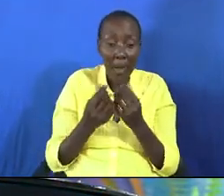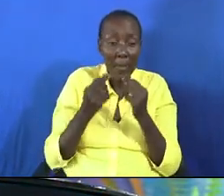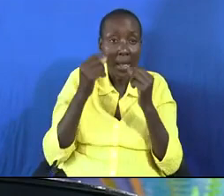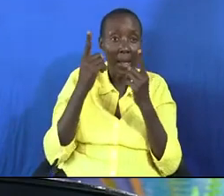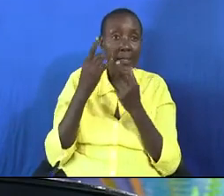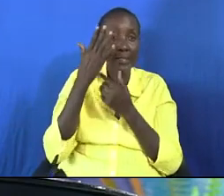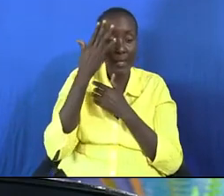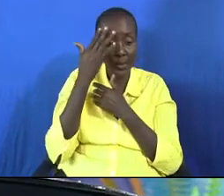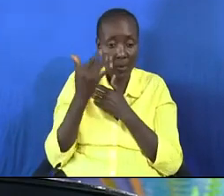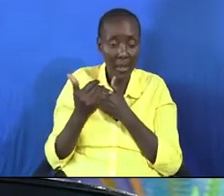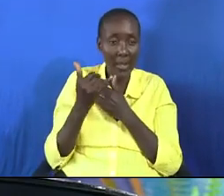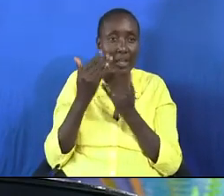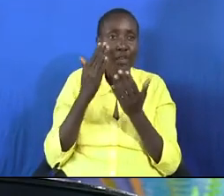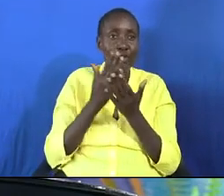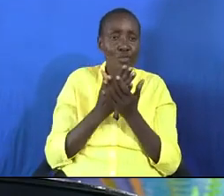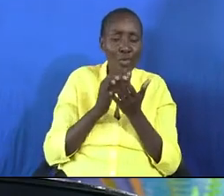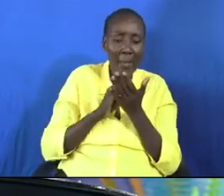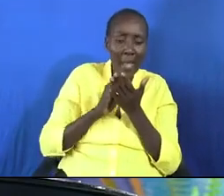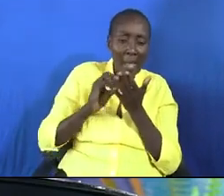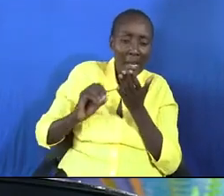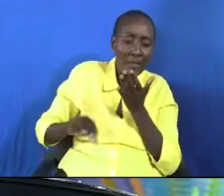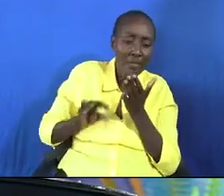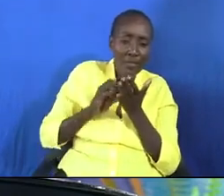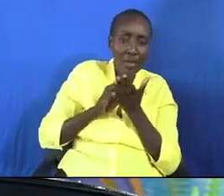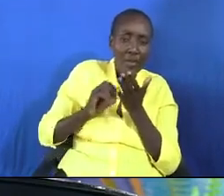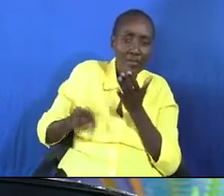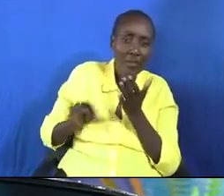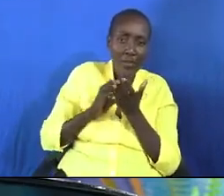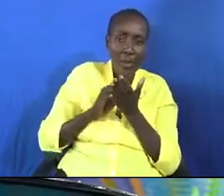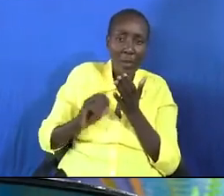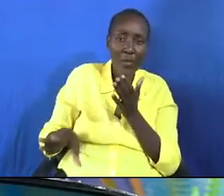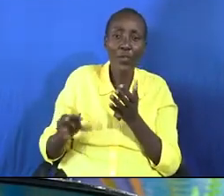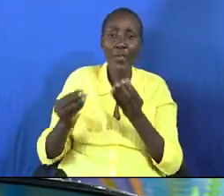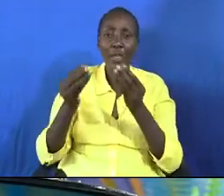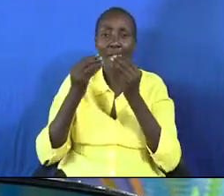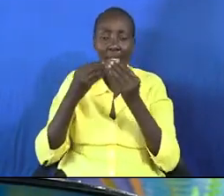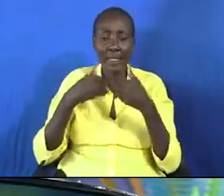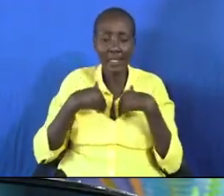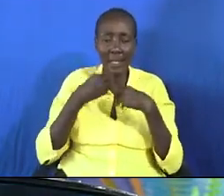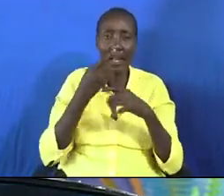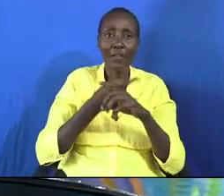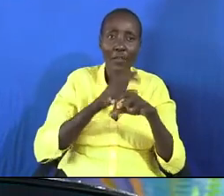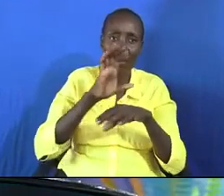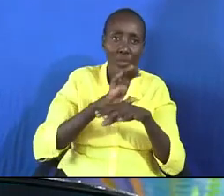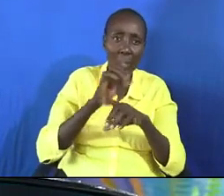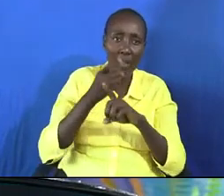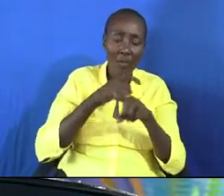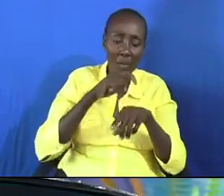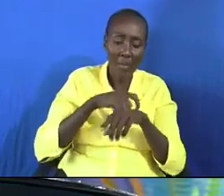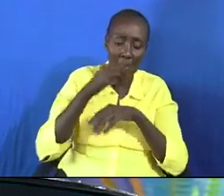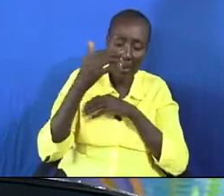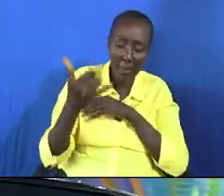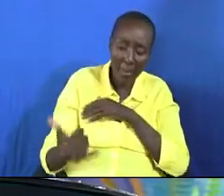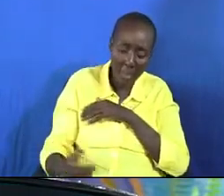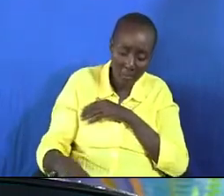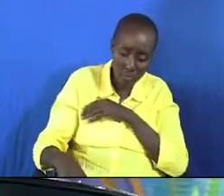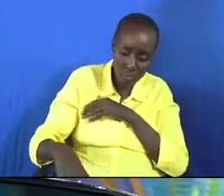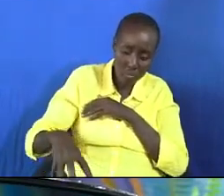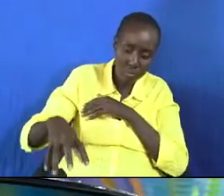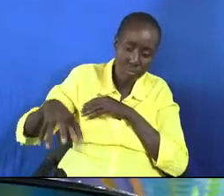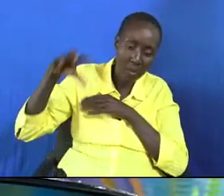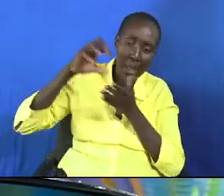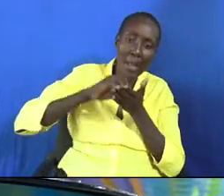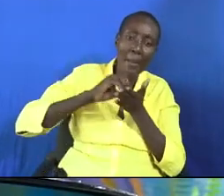have had to detox a lot of the teachings that I had from church, from the time I was young. I am